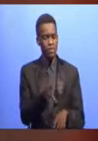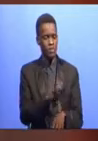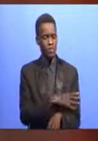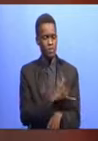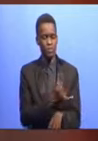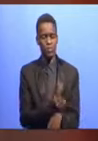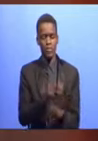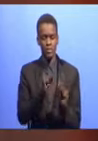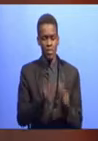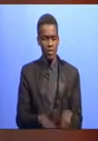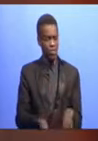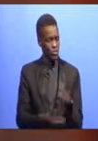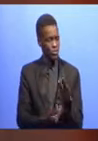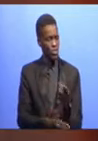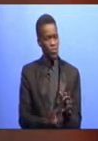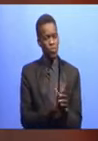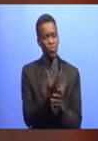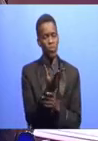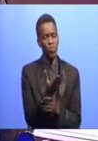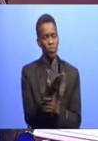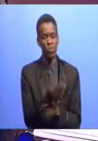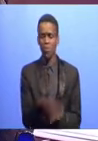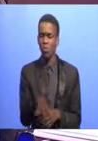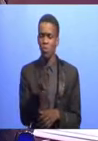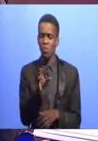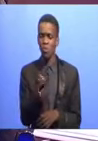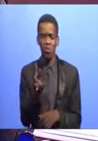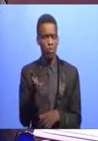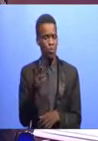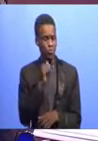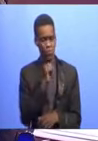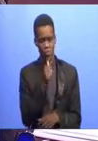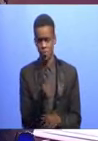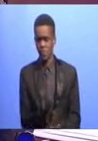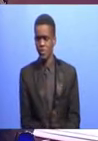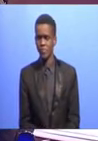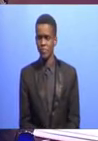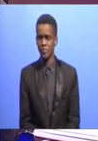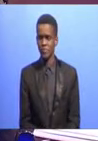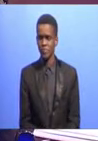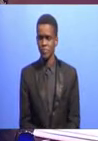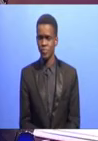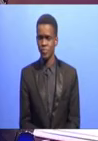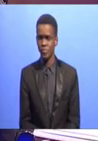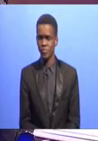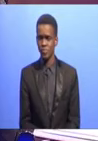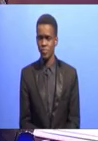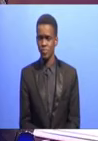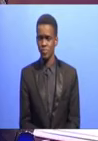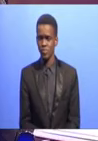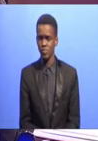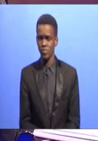dirisana ka maiteko a ra le ka lona mo bonyenyaneng jalo na le bema gongwe le simolotse go mobilize go le kae